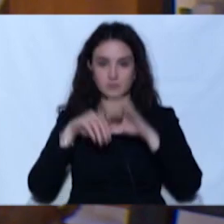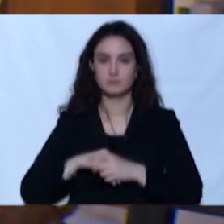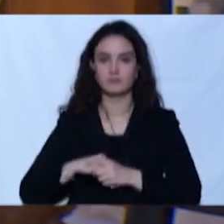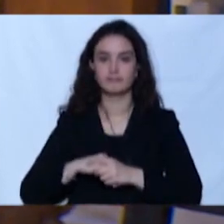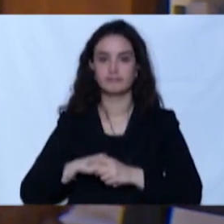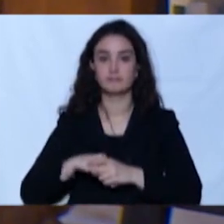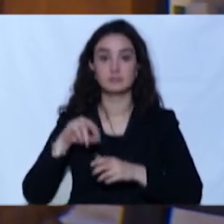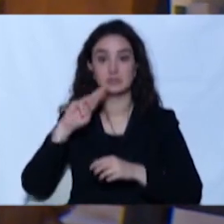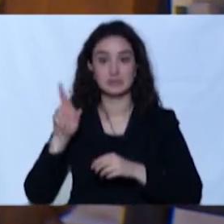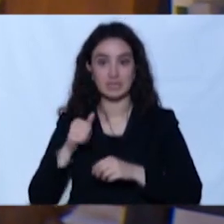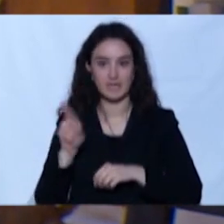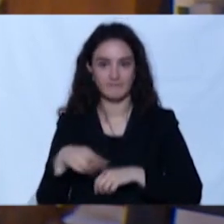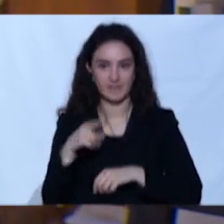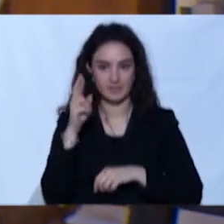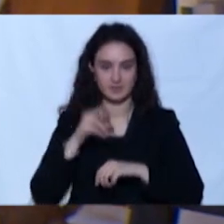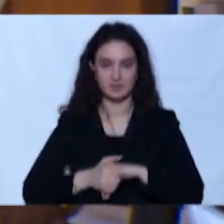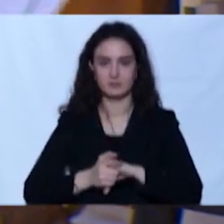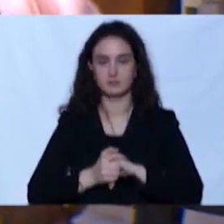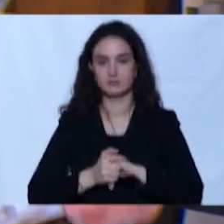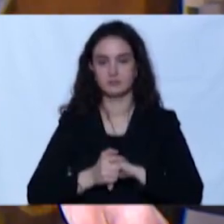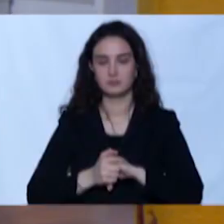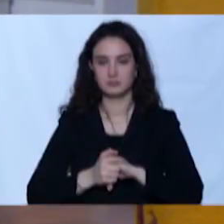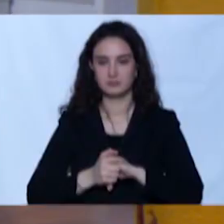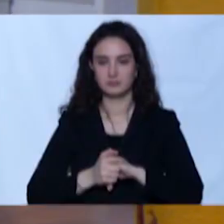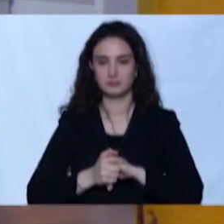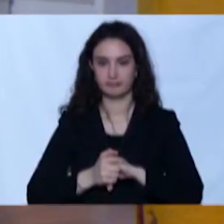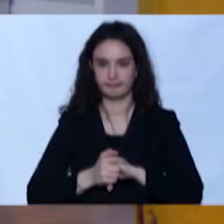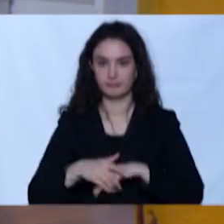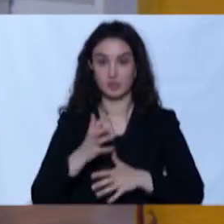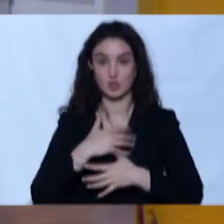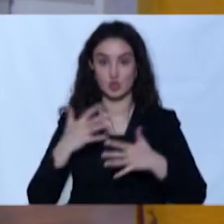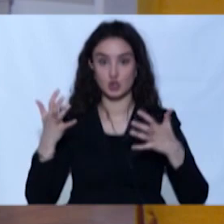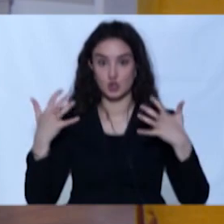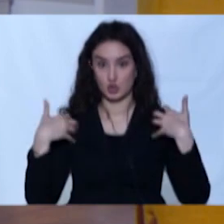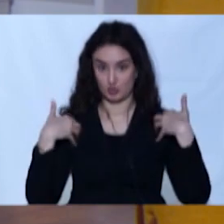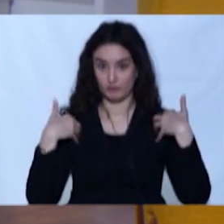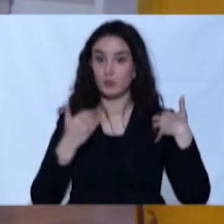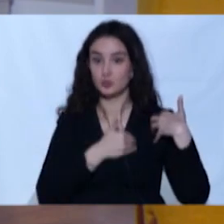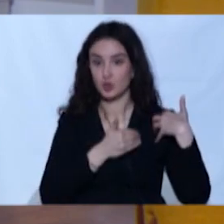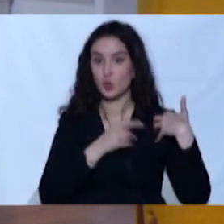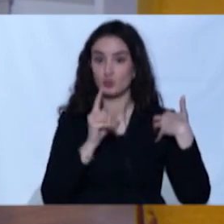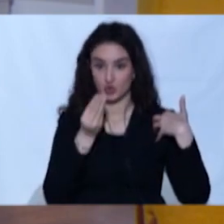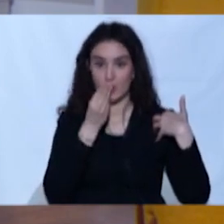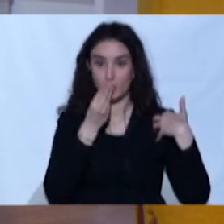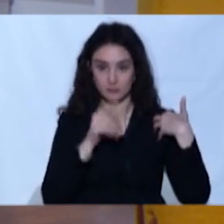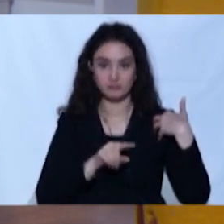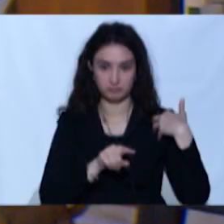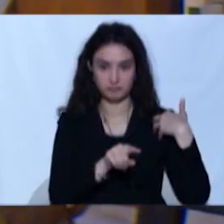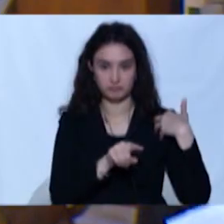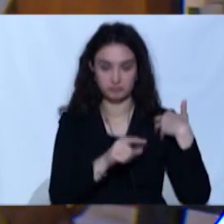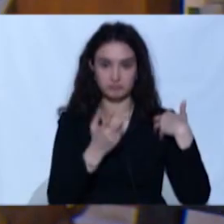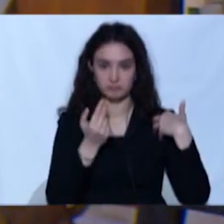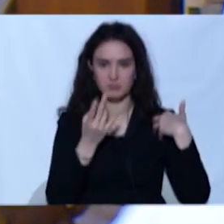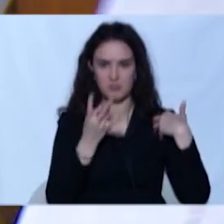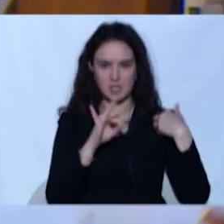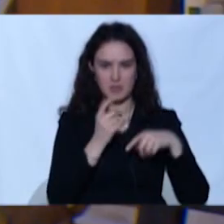and a snake. The animals want to eat the mouse. But he